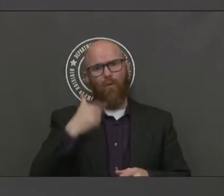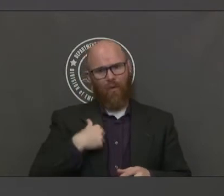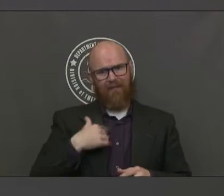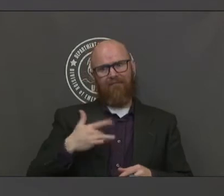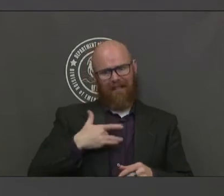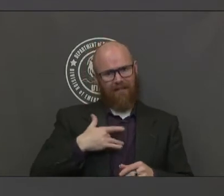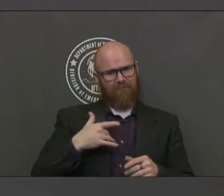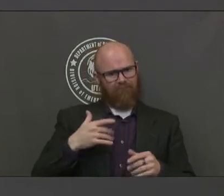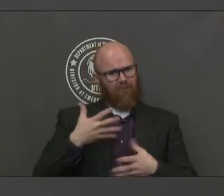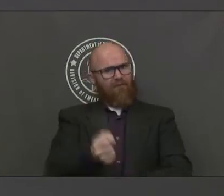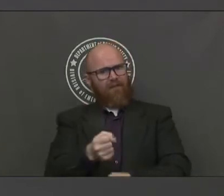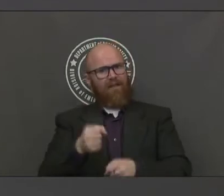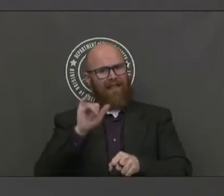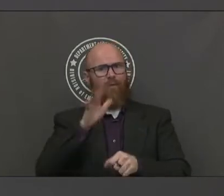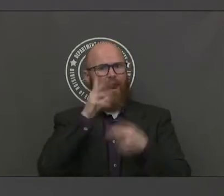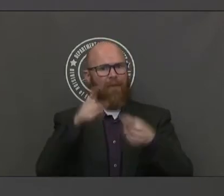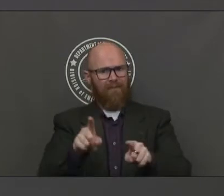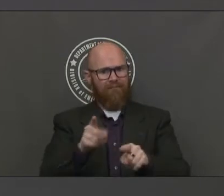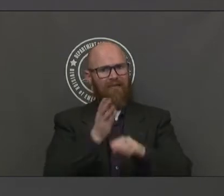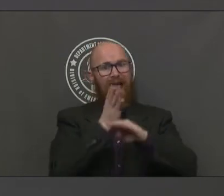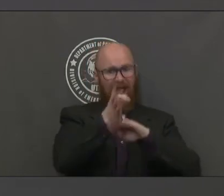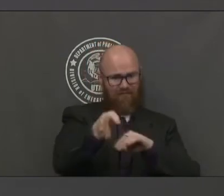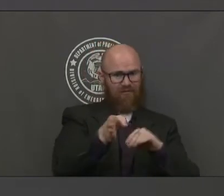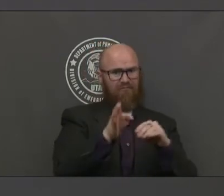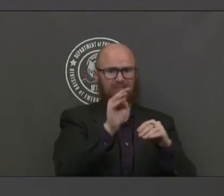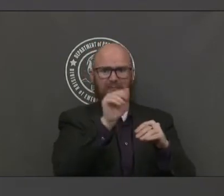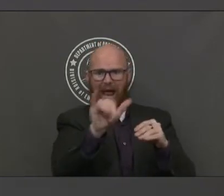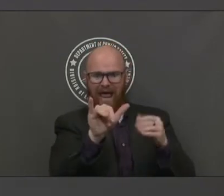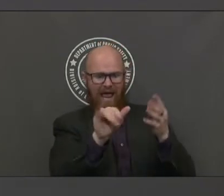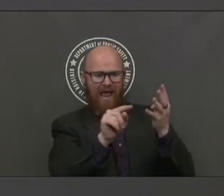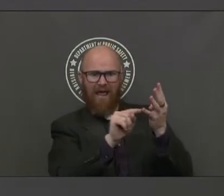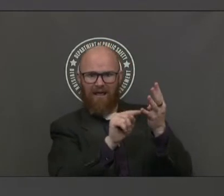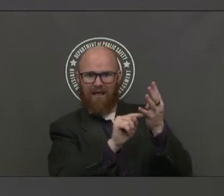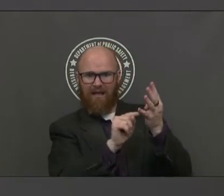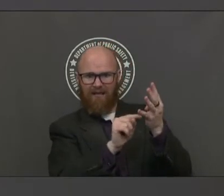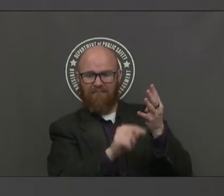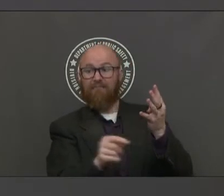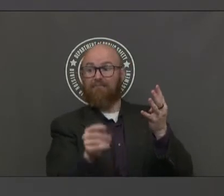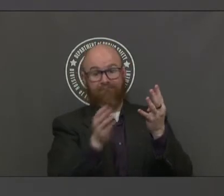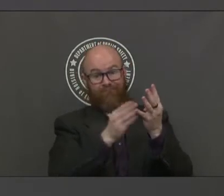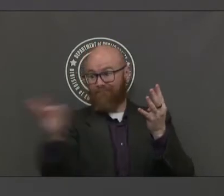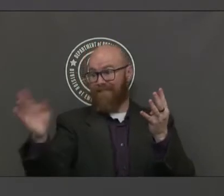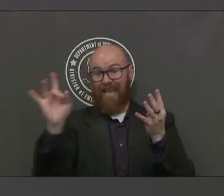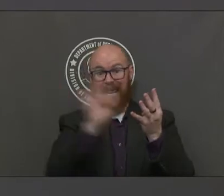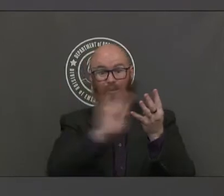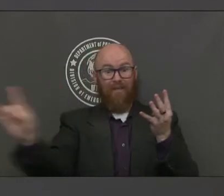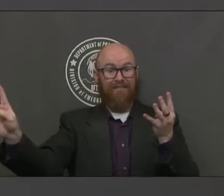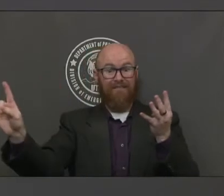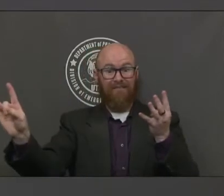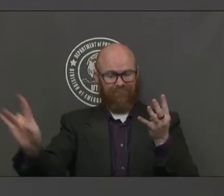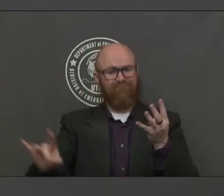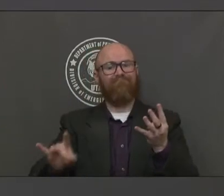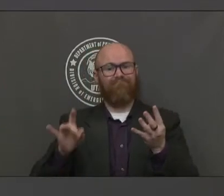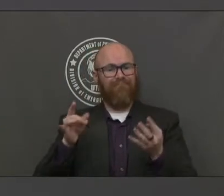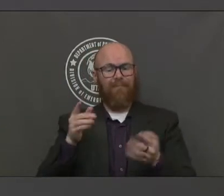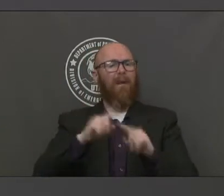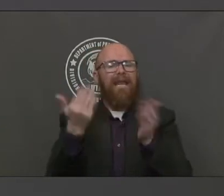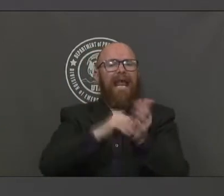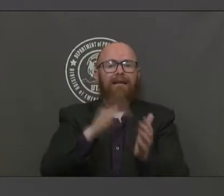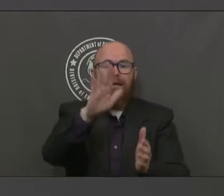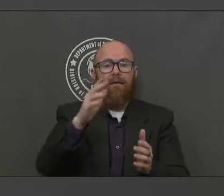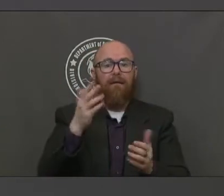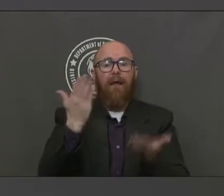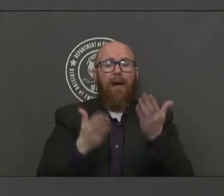high degree of confidence right now. But that doesn't mean, we may be wrong. That could totally change in 2 weeks, just like